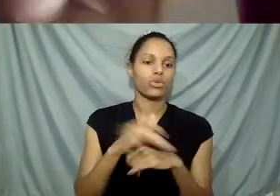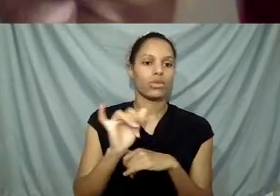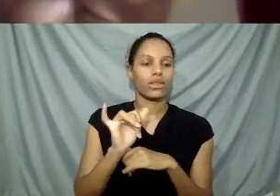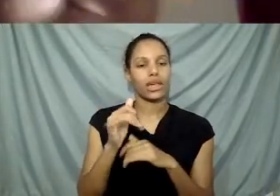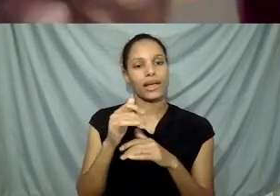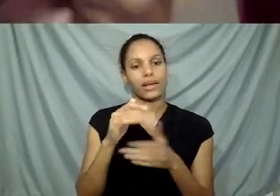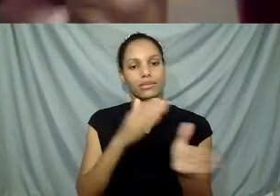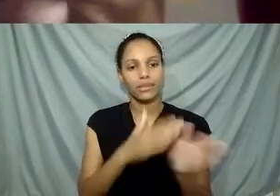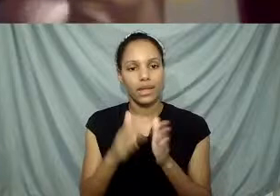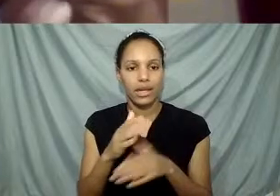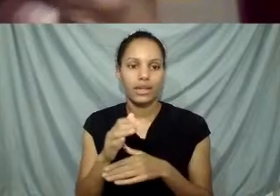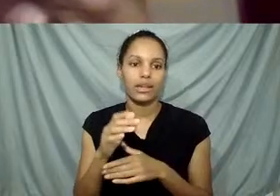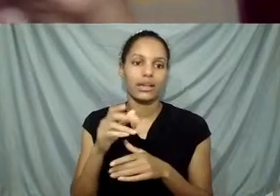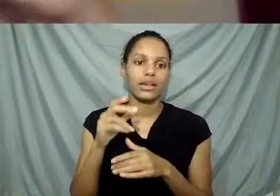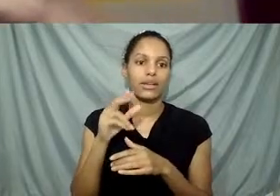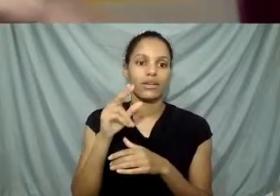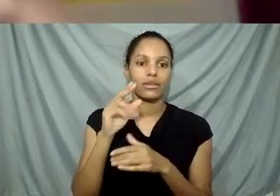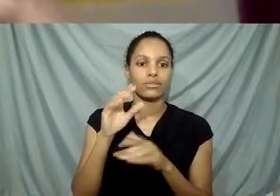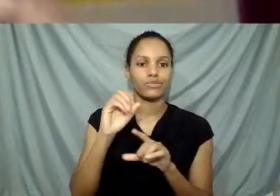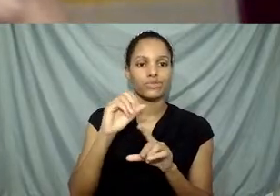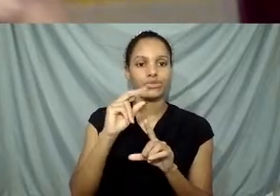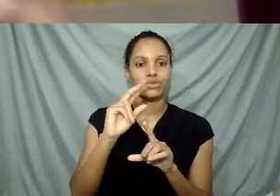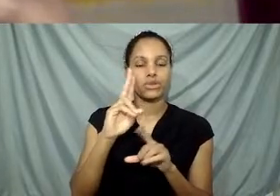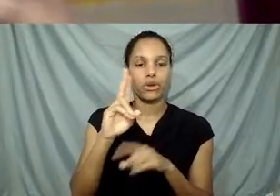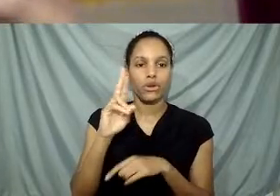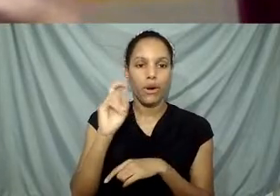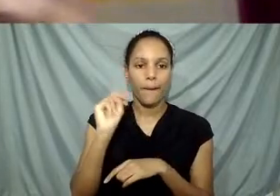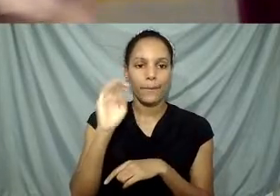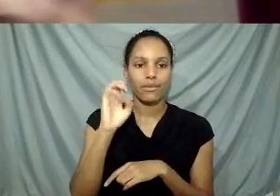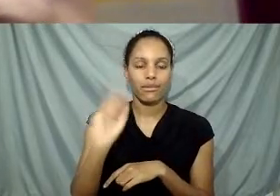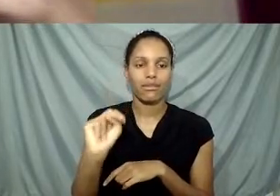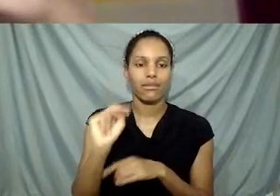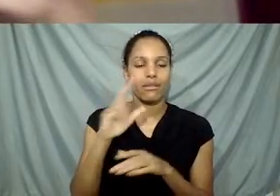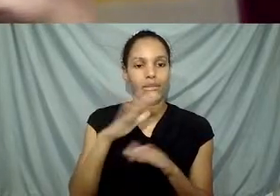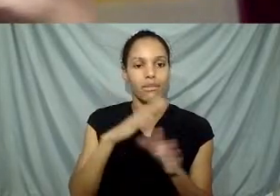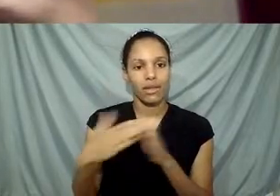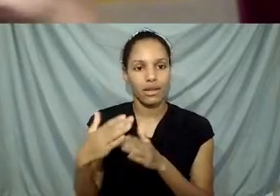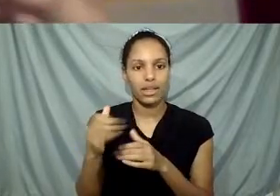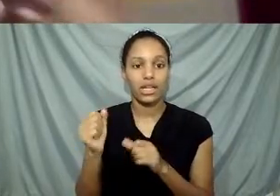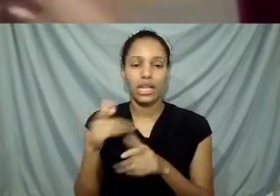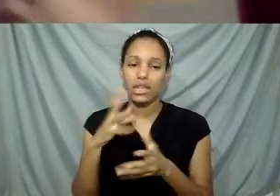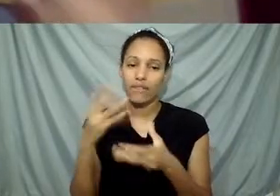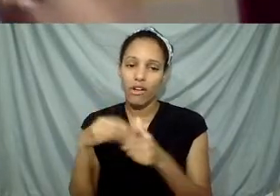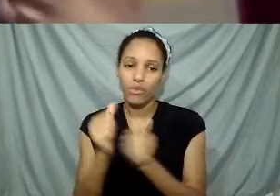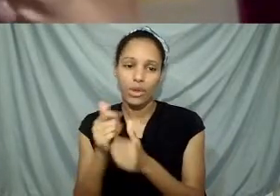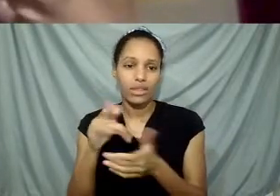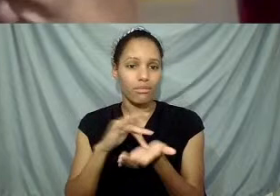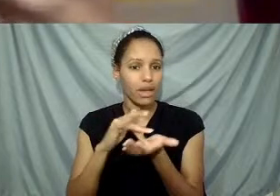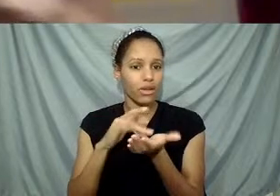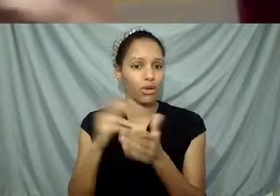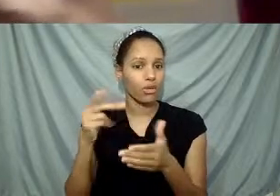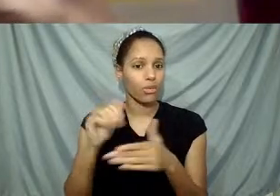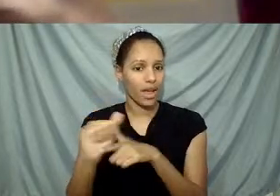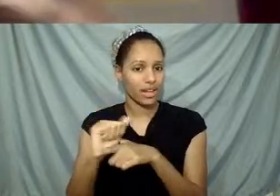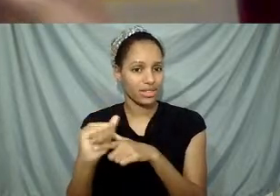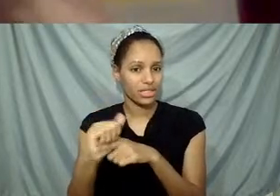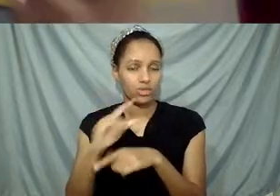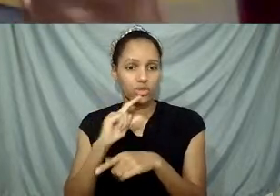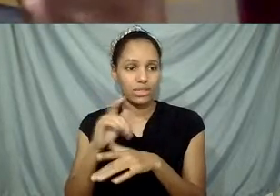pollution and things of that nature put together with a medical field with medical practices that have been rooted in a white